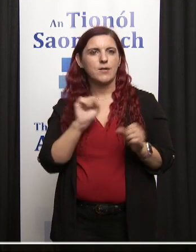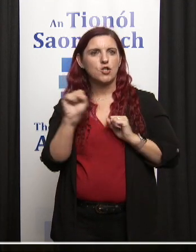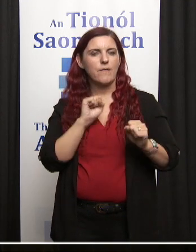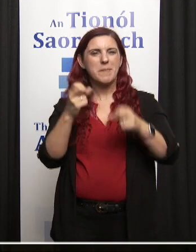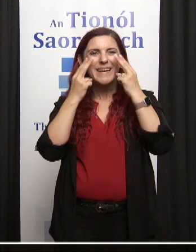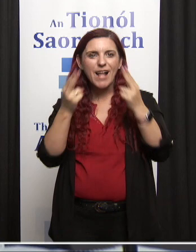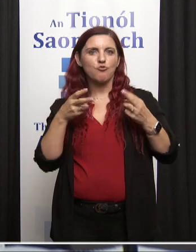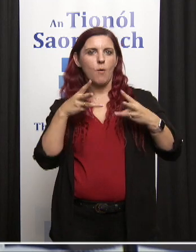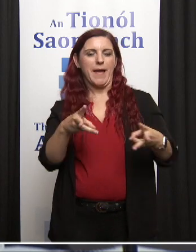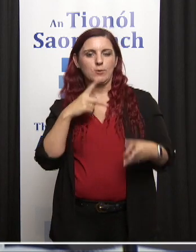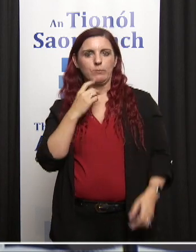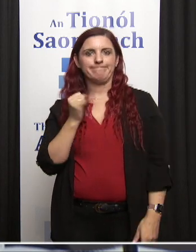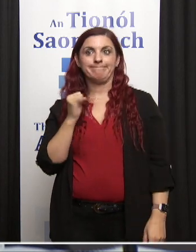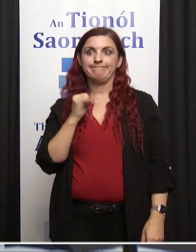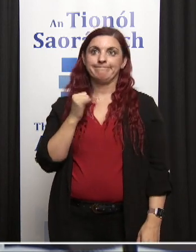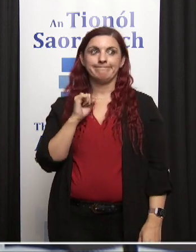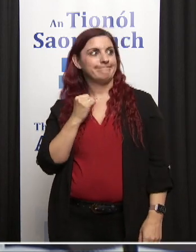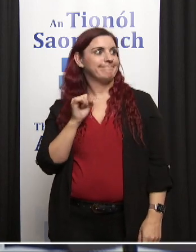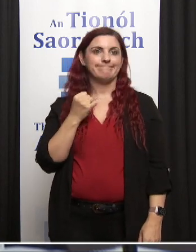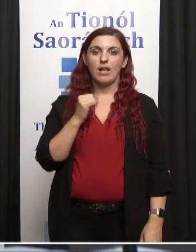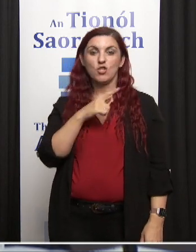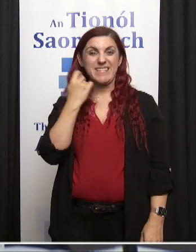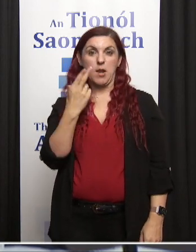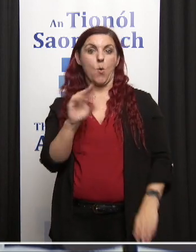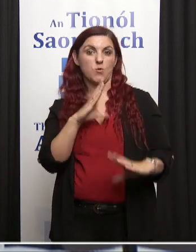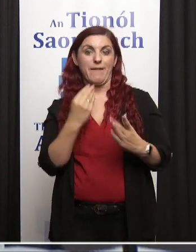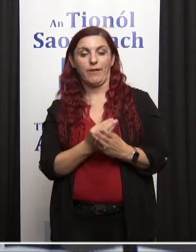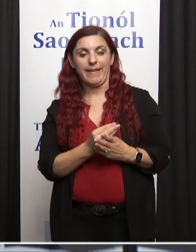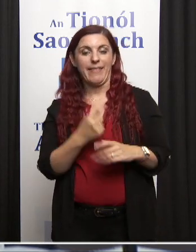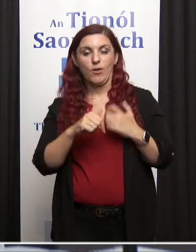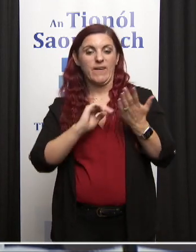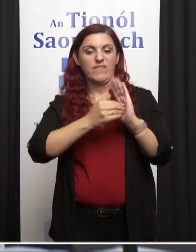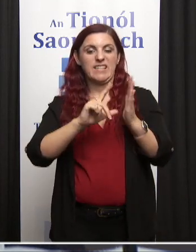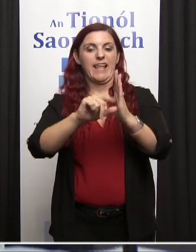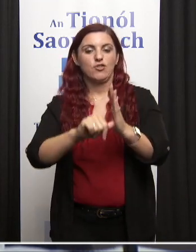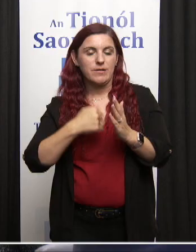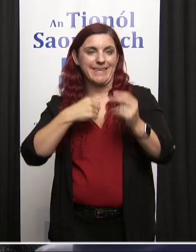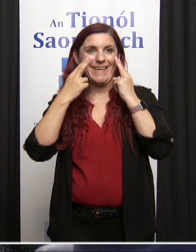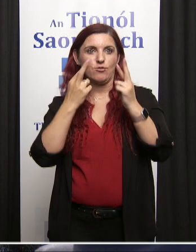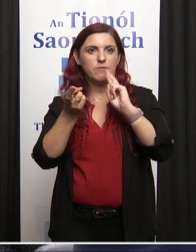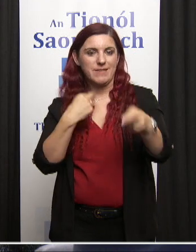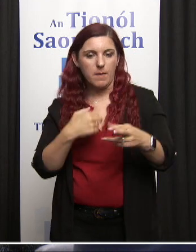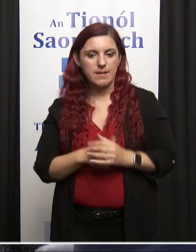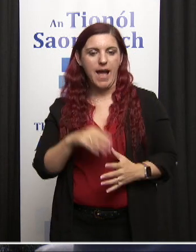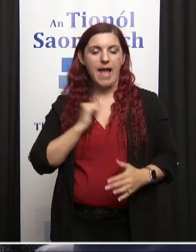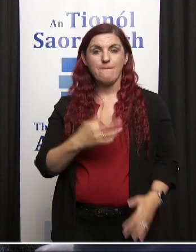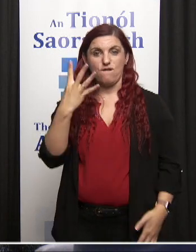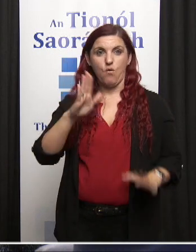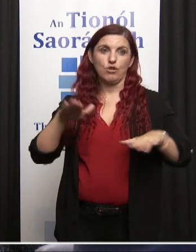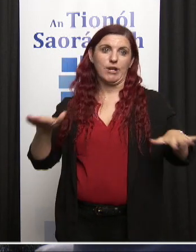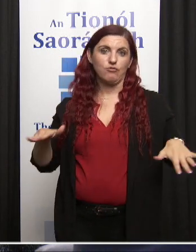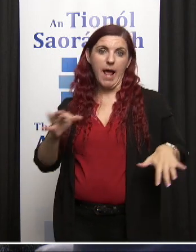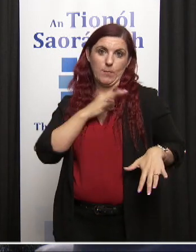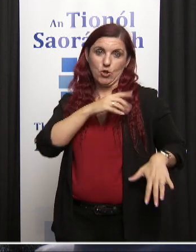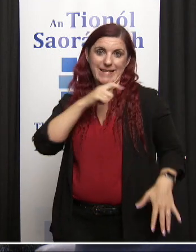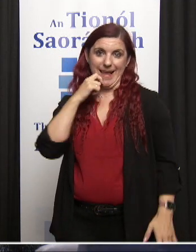just is to say no to everything. You know, it's a natural reaction. I have 4 children, so I'm very good at